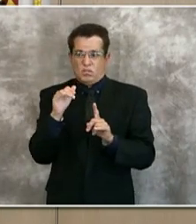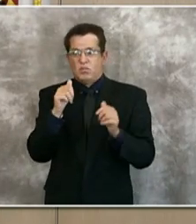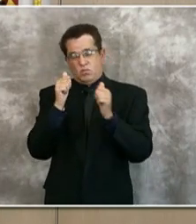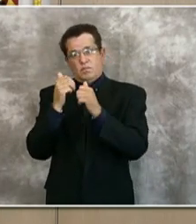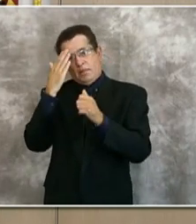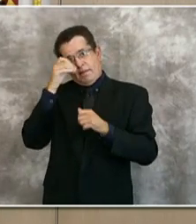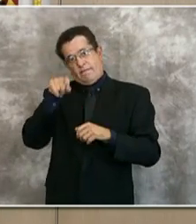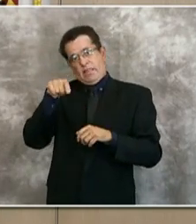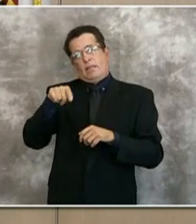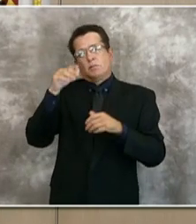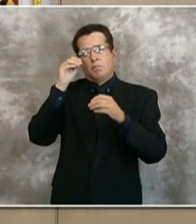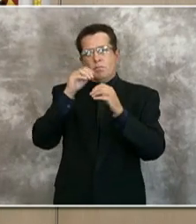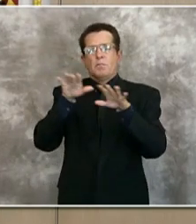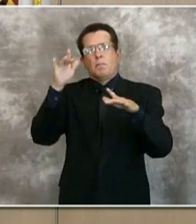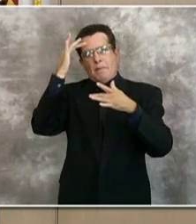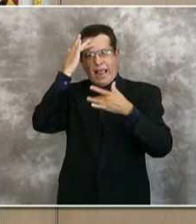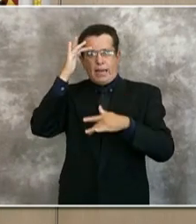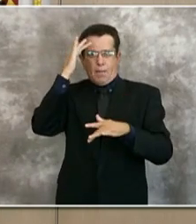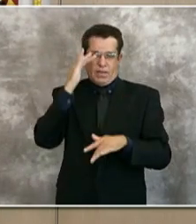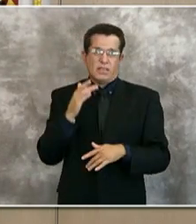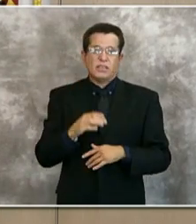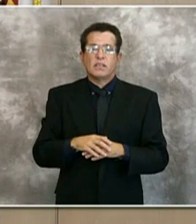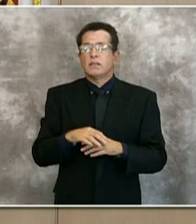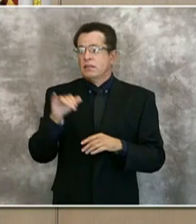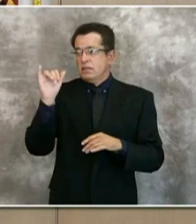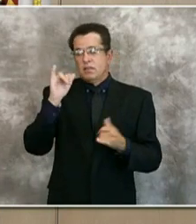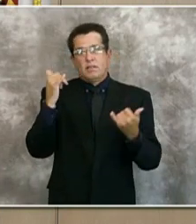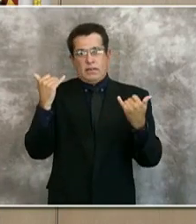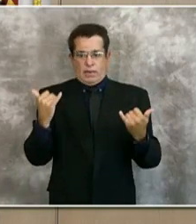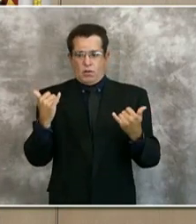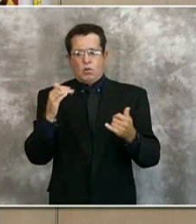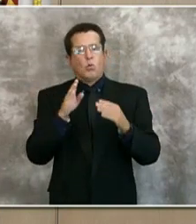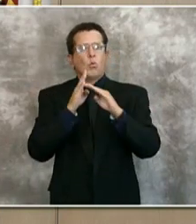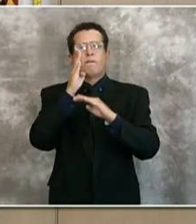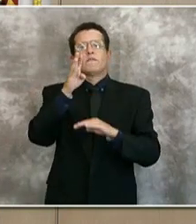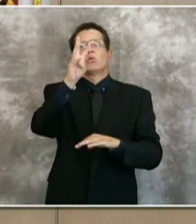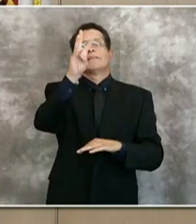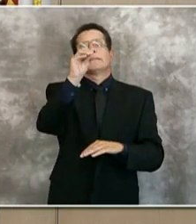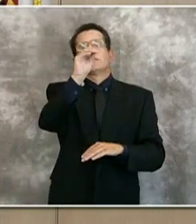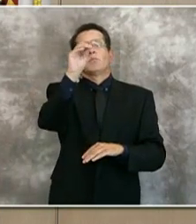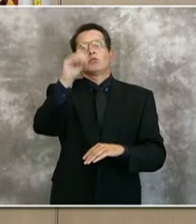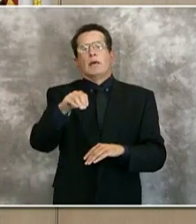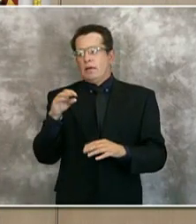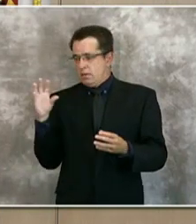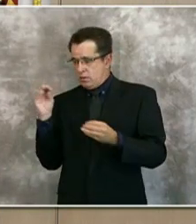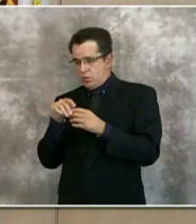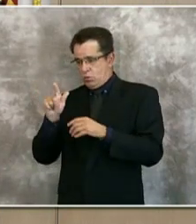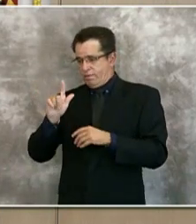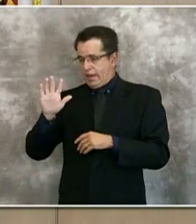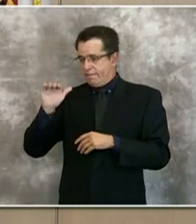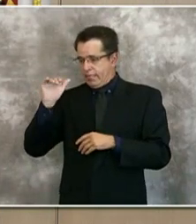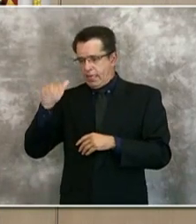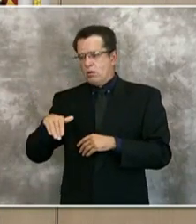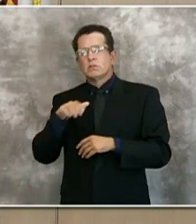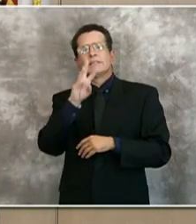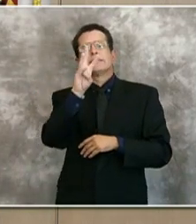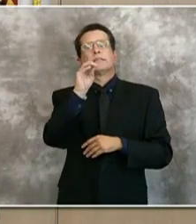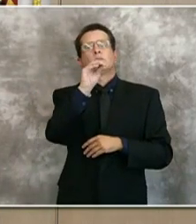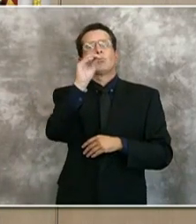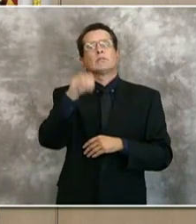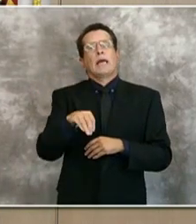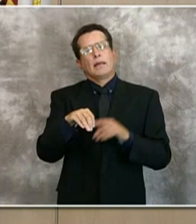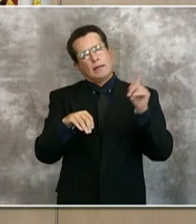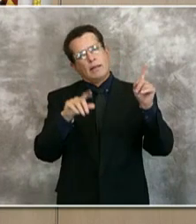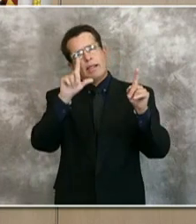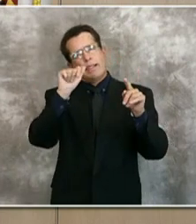pandemic. And even today, over 60% of the 25,000 are in the Latino